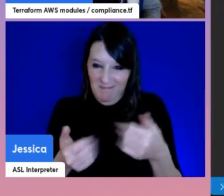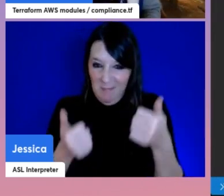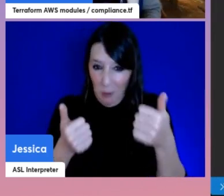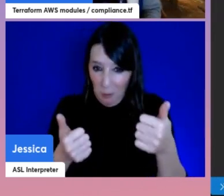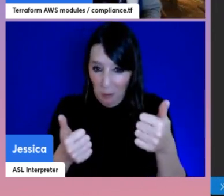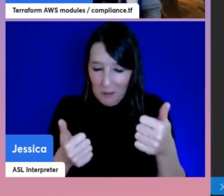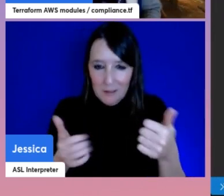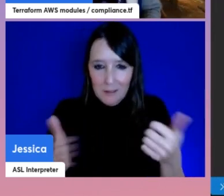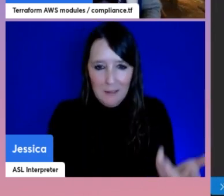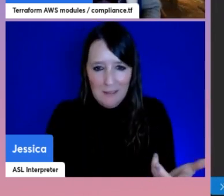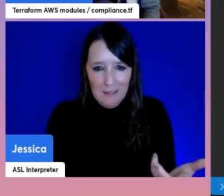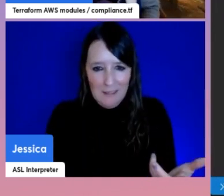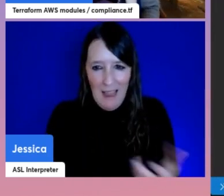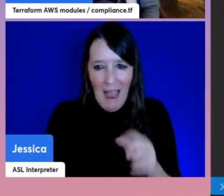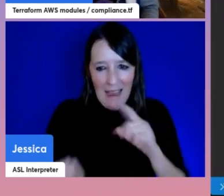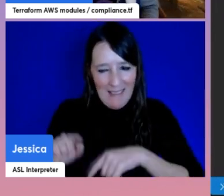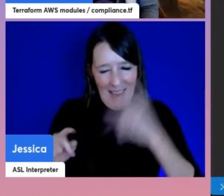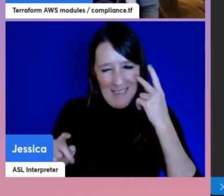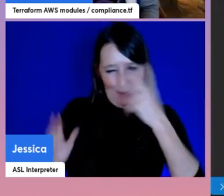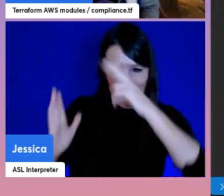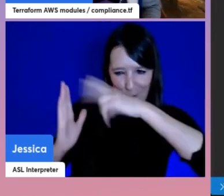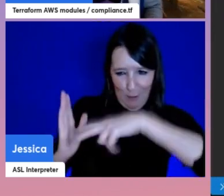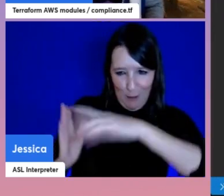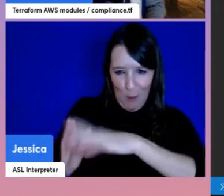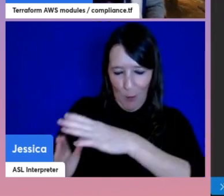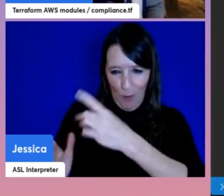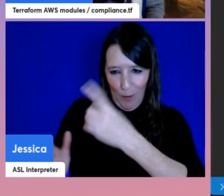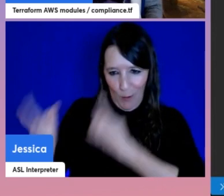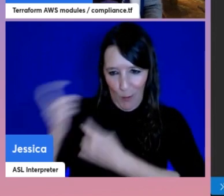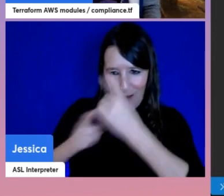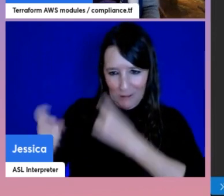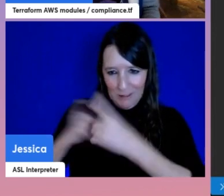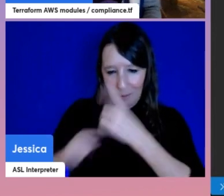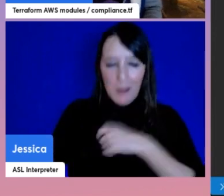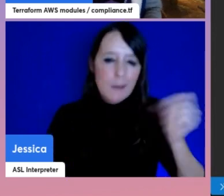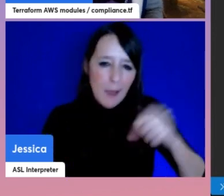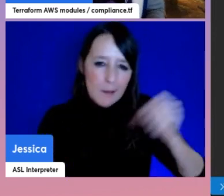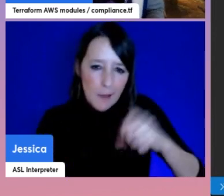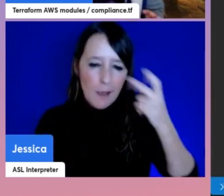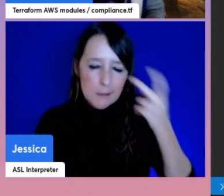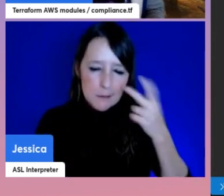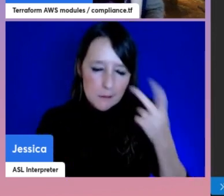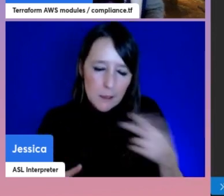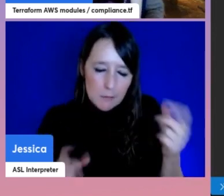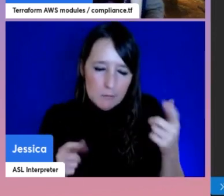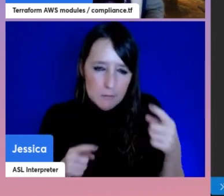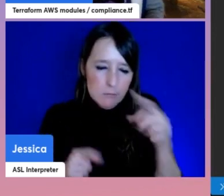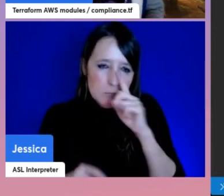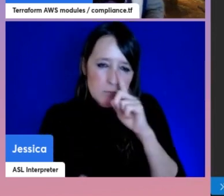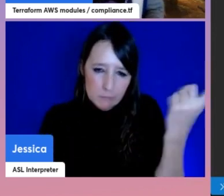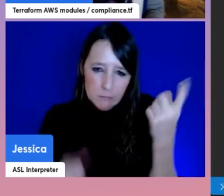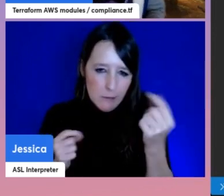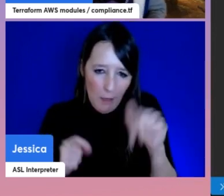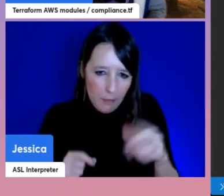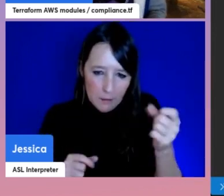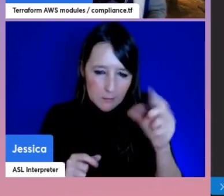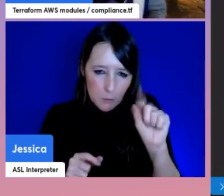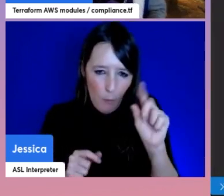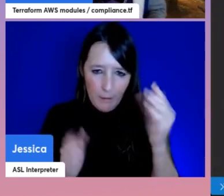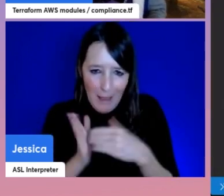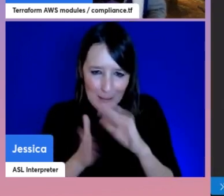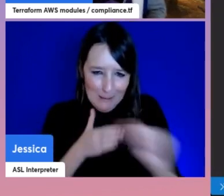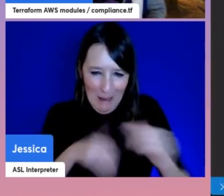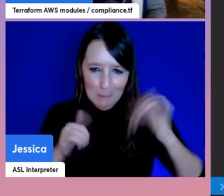see your questions, but I guess everybody is just saying, yeah, we saw this, we did this 20 times already today. Great. So then you